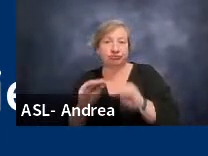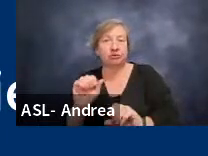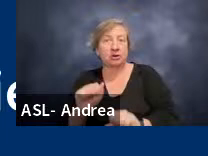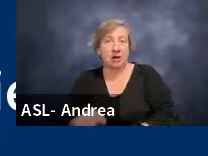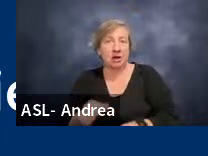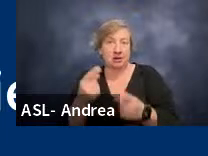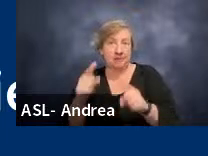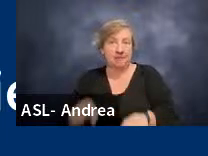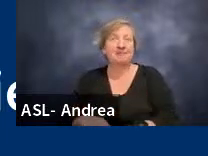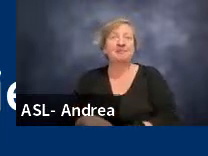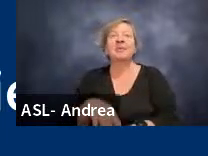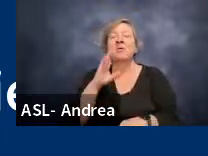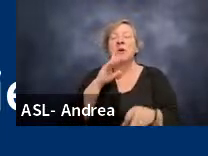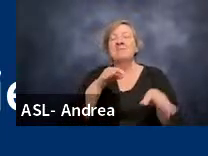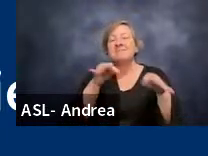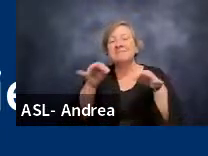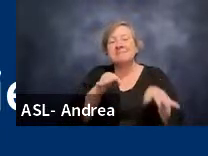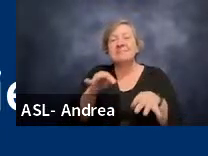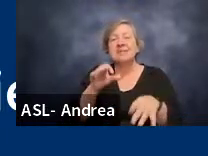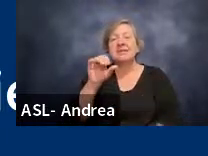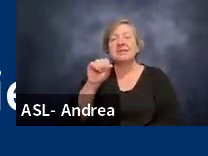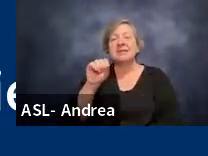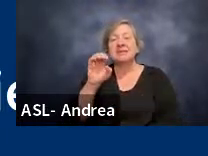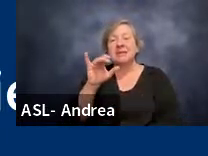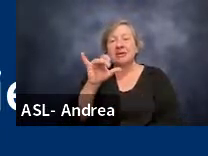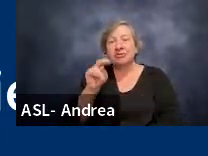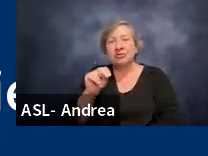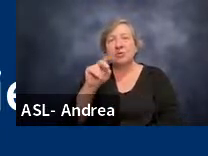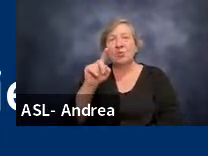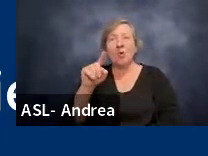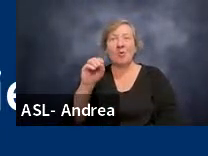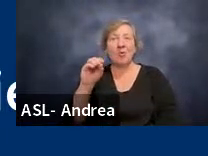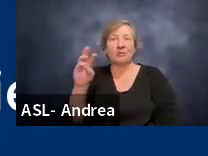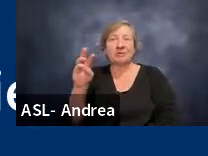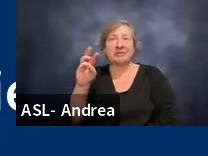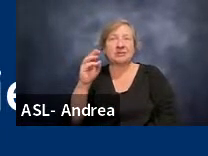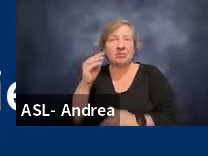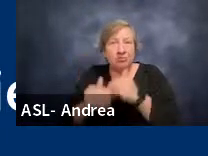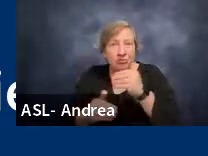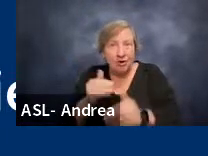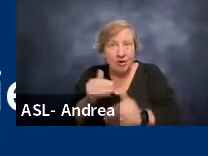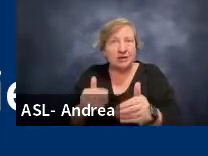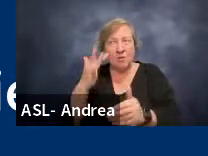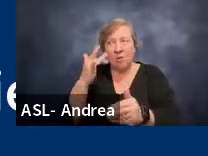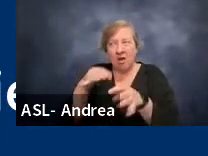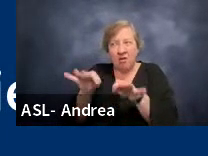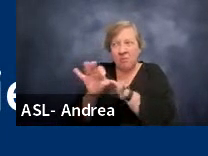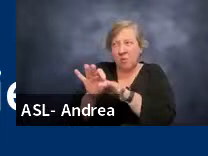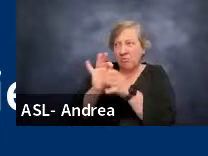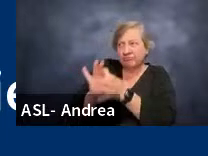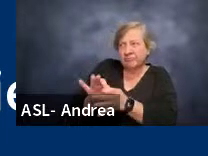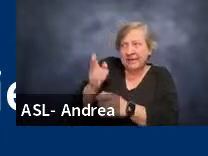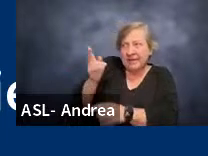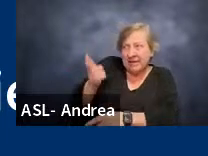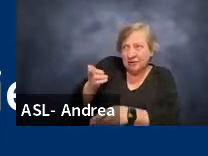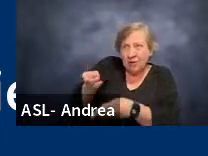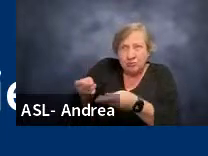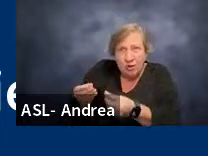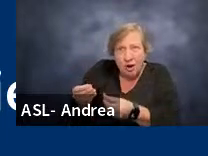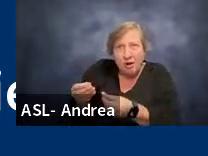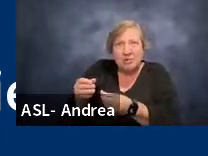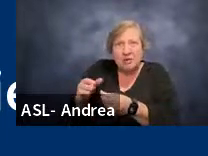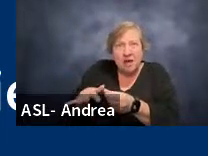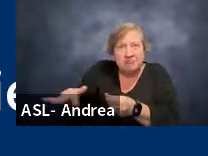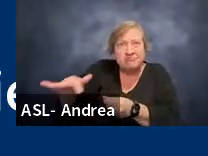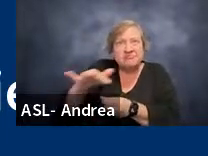Section 106 process, why it is important to the historic properties in the program area, and how to comment on